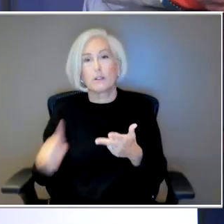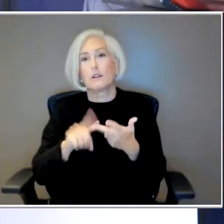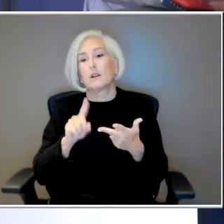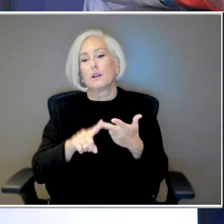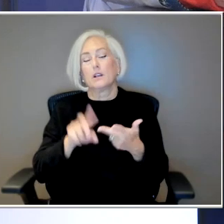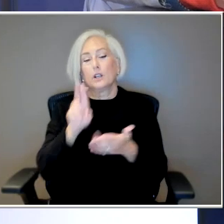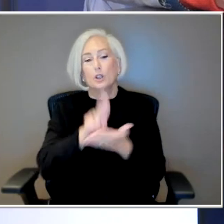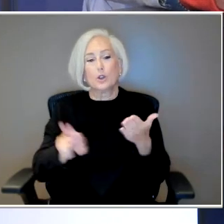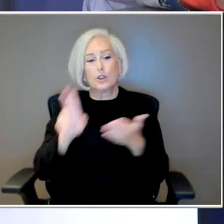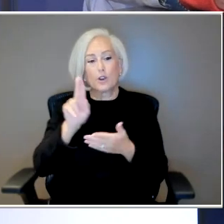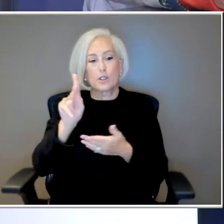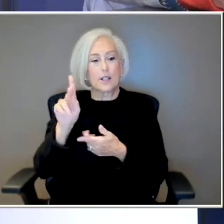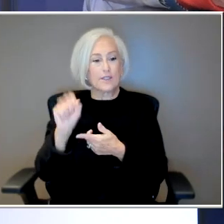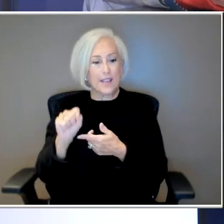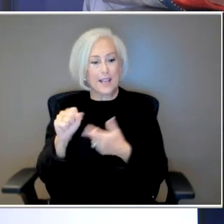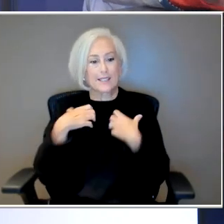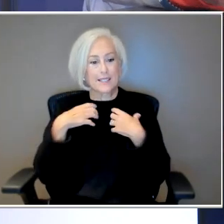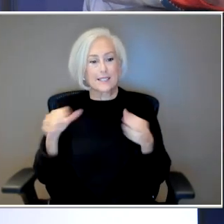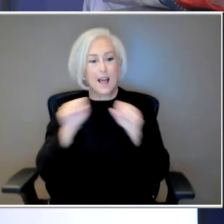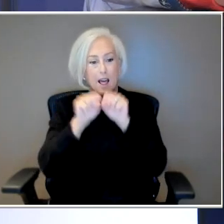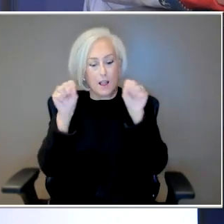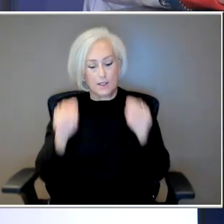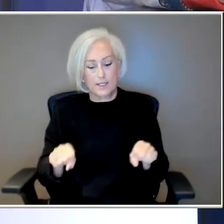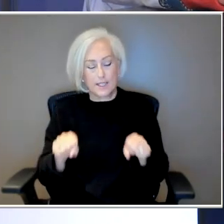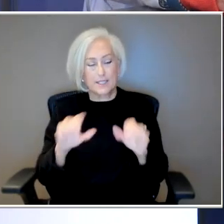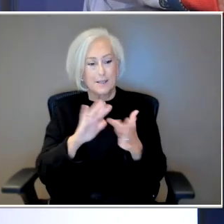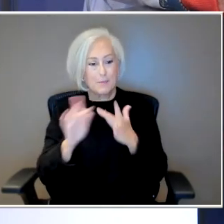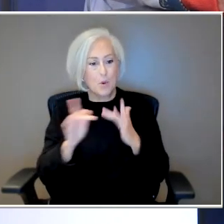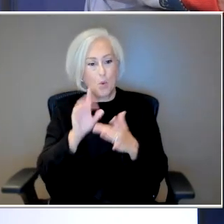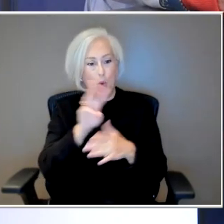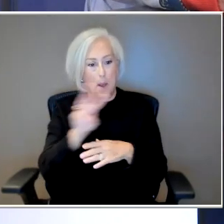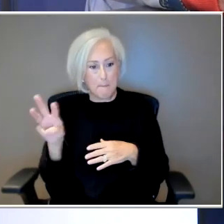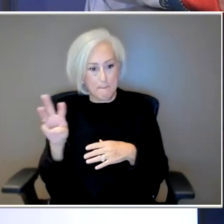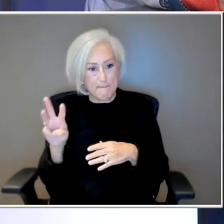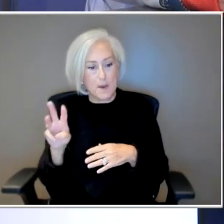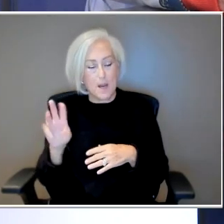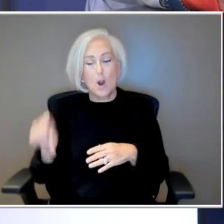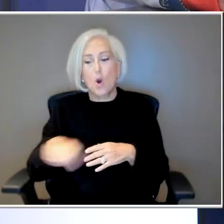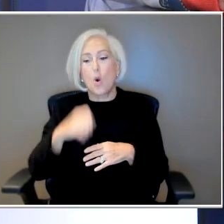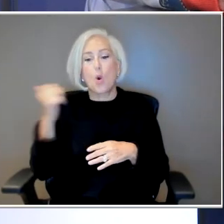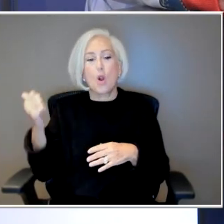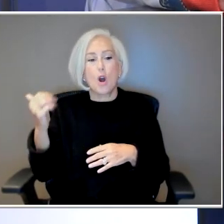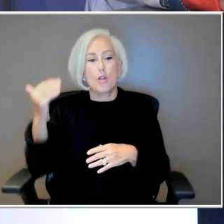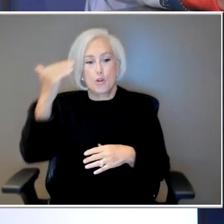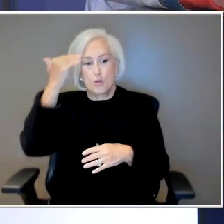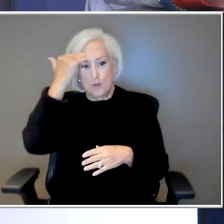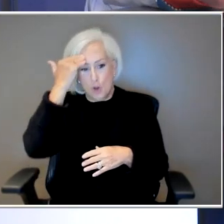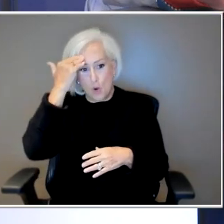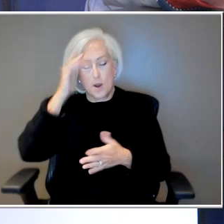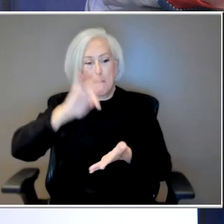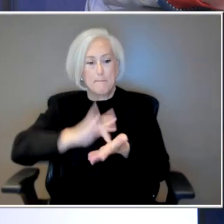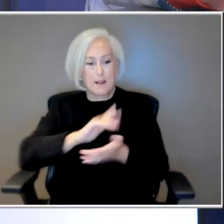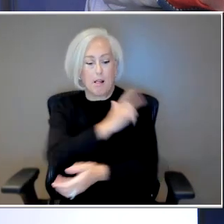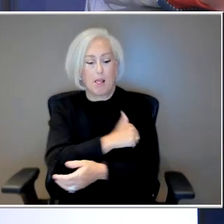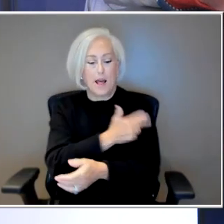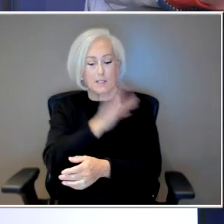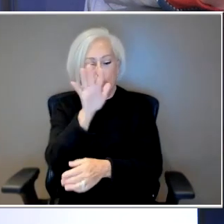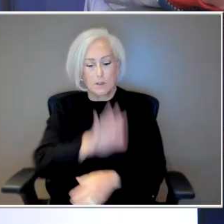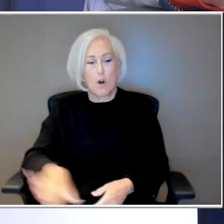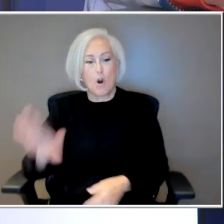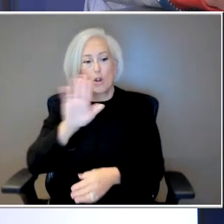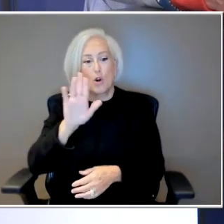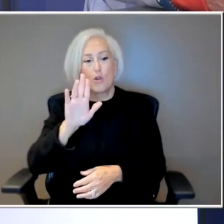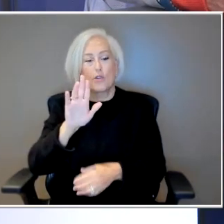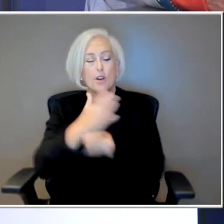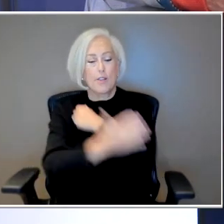Kansas Health System website or any of the other, broadly known medical institutions around the country. But what I would like to say is, in